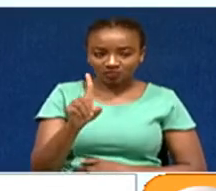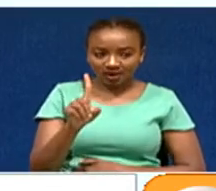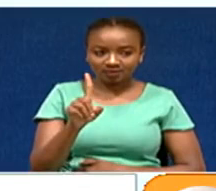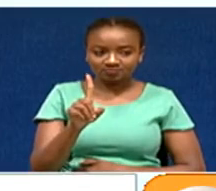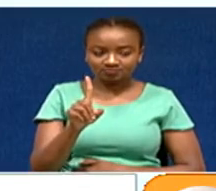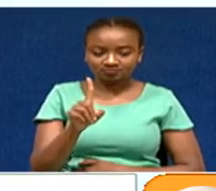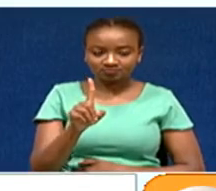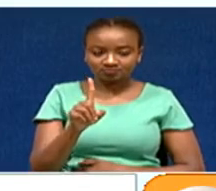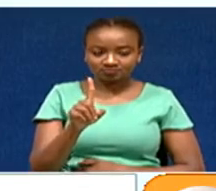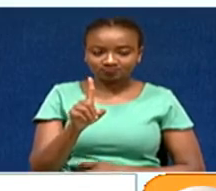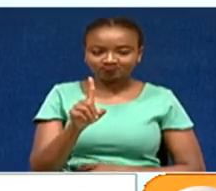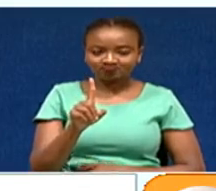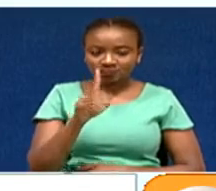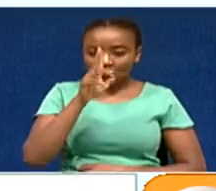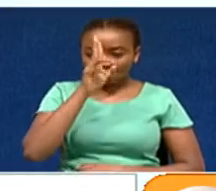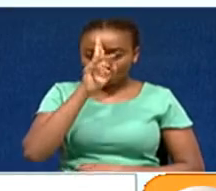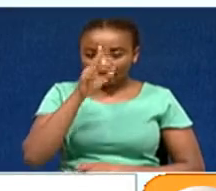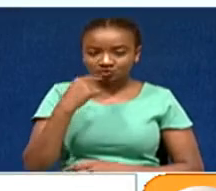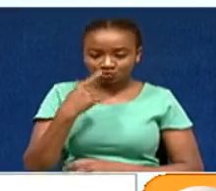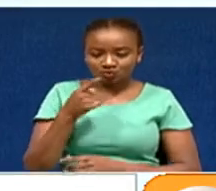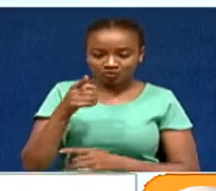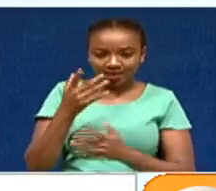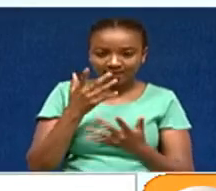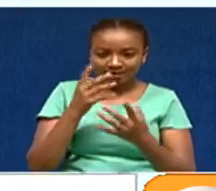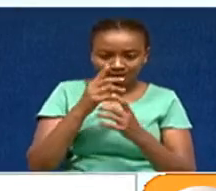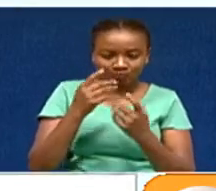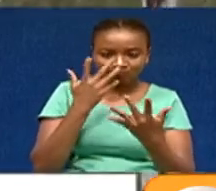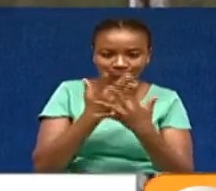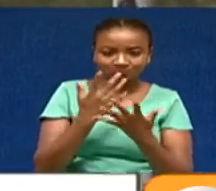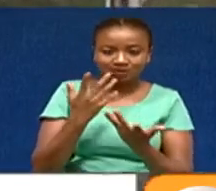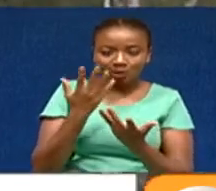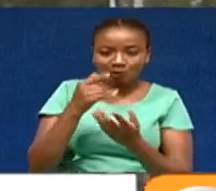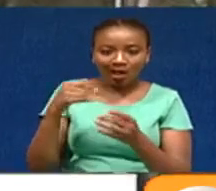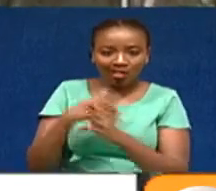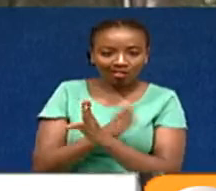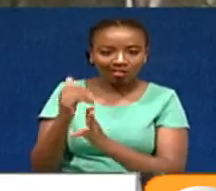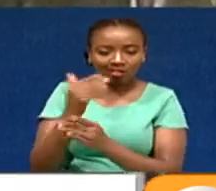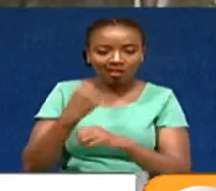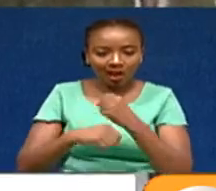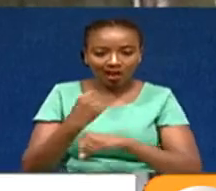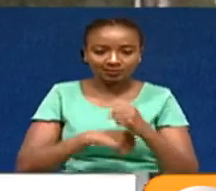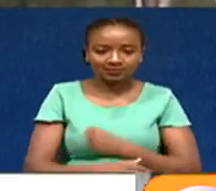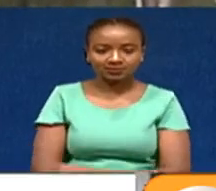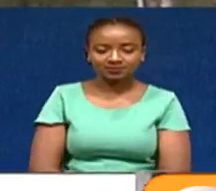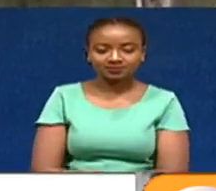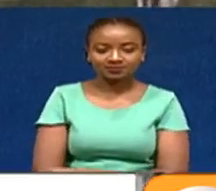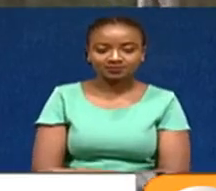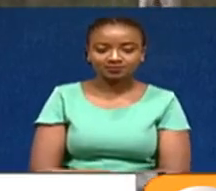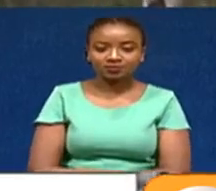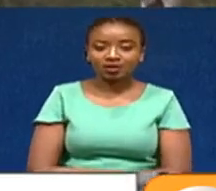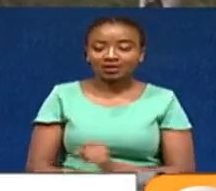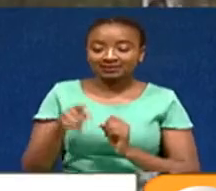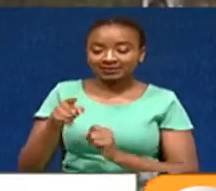process as a result of recruitment malpractice. In different regions across the country,